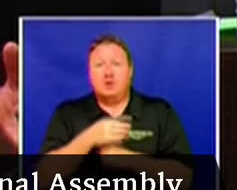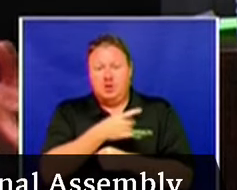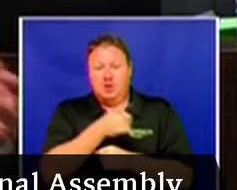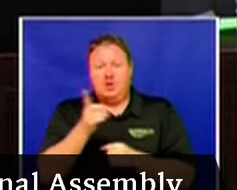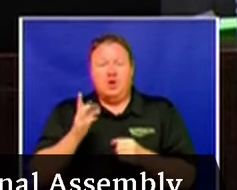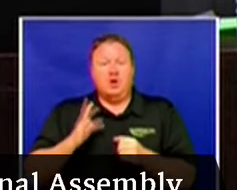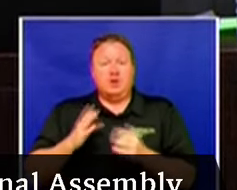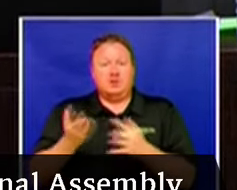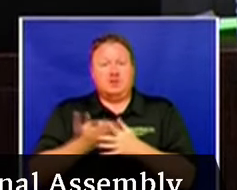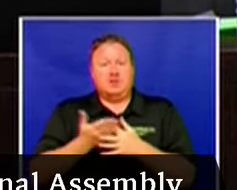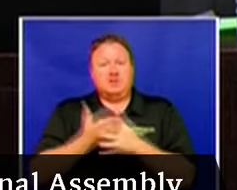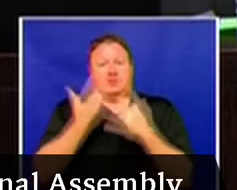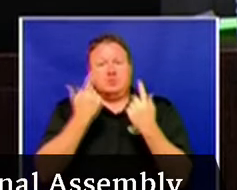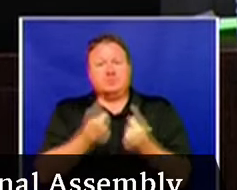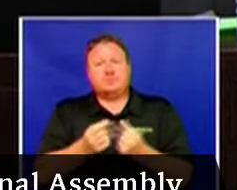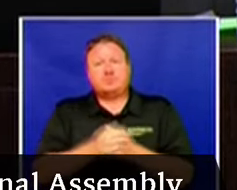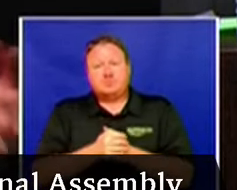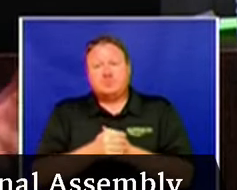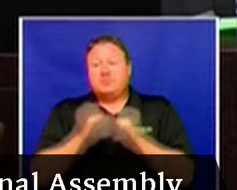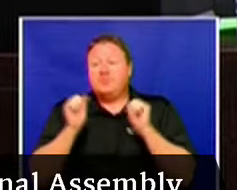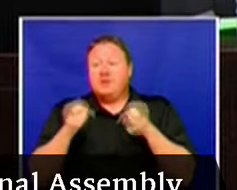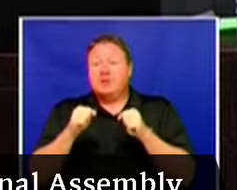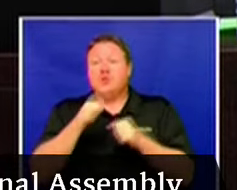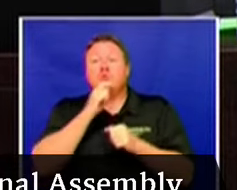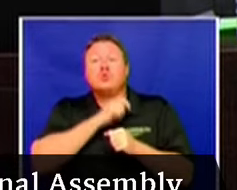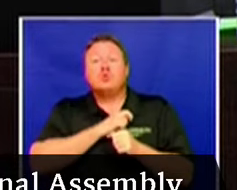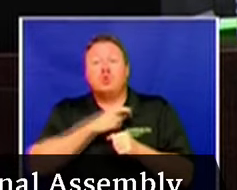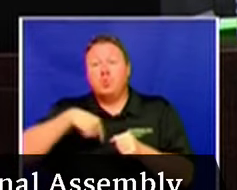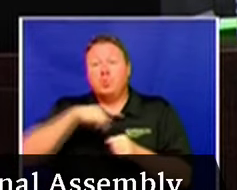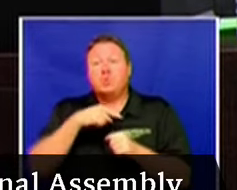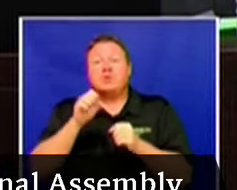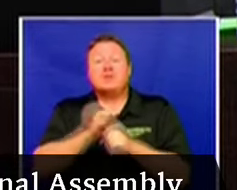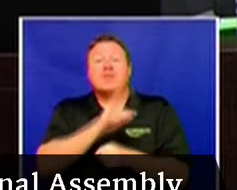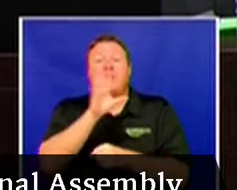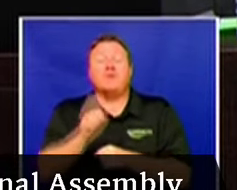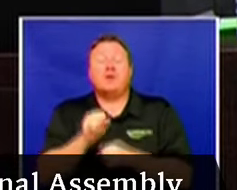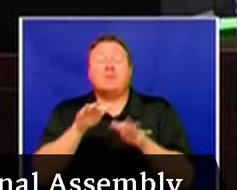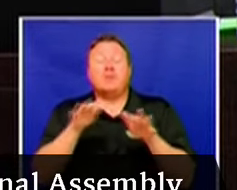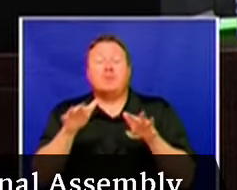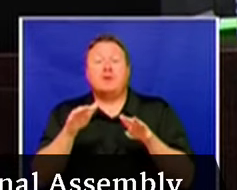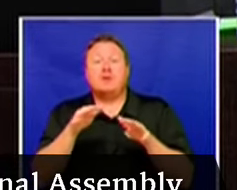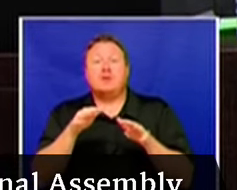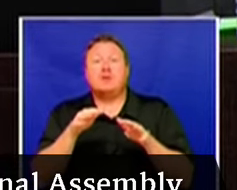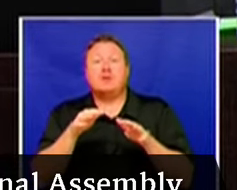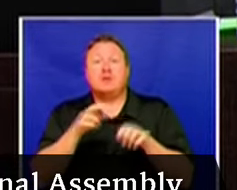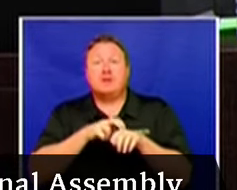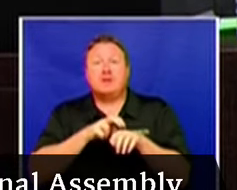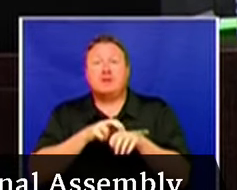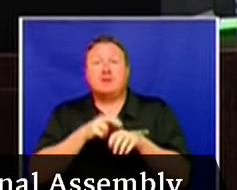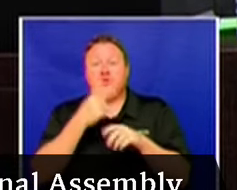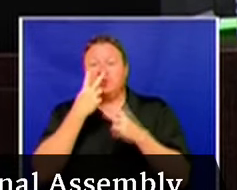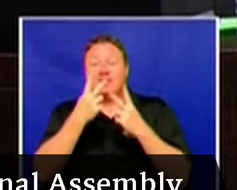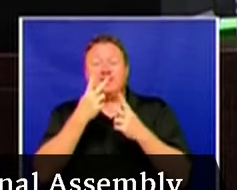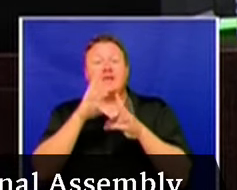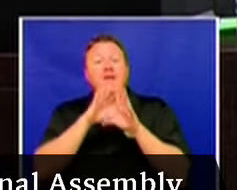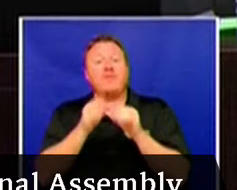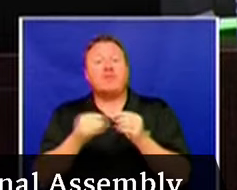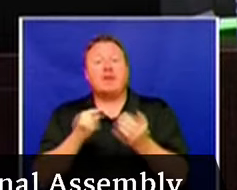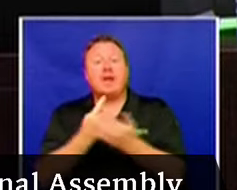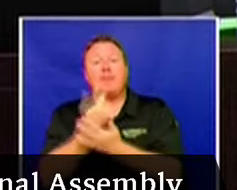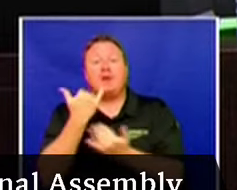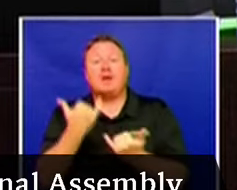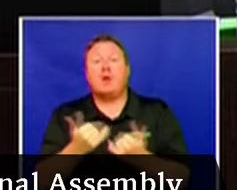cases. And of course, as South Africans, we want to see everything happening now. And we want to